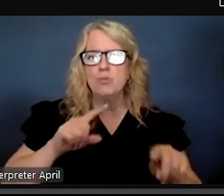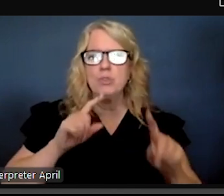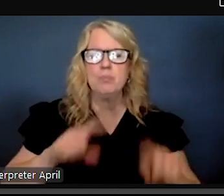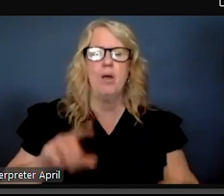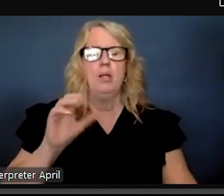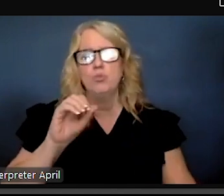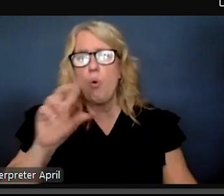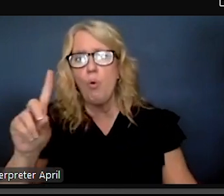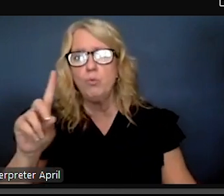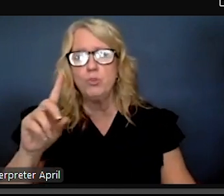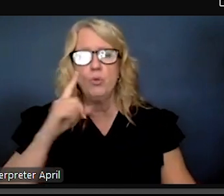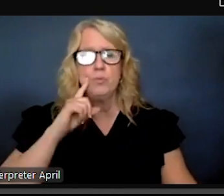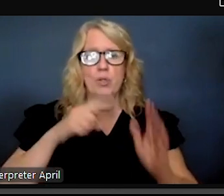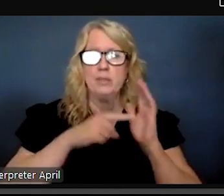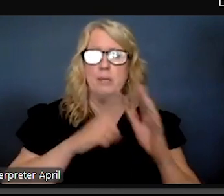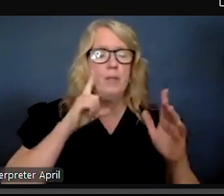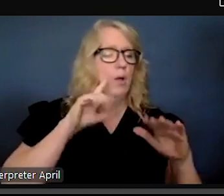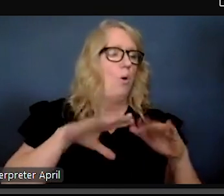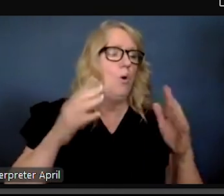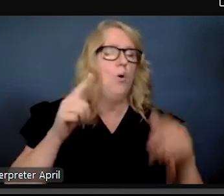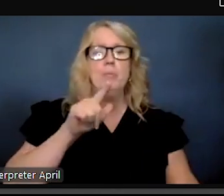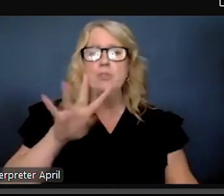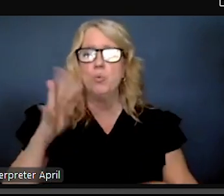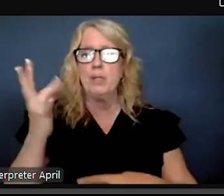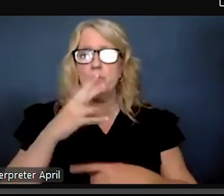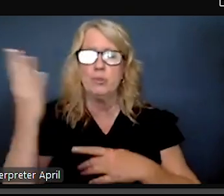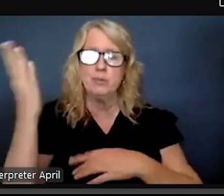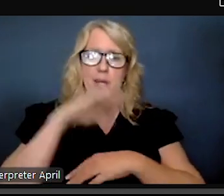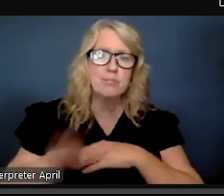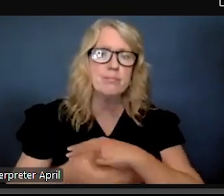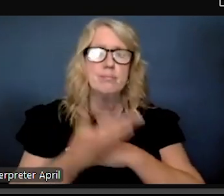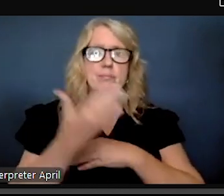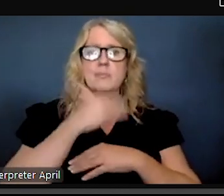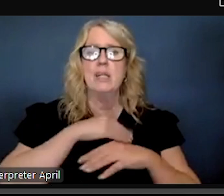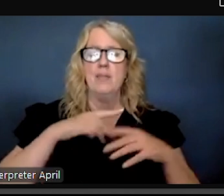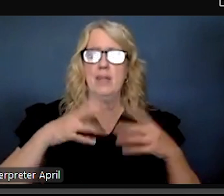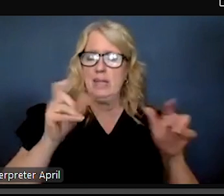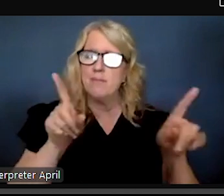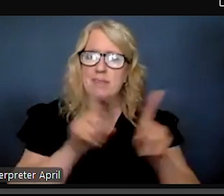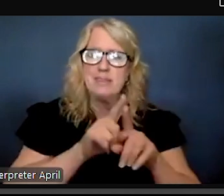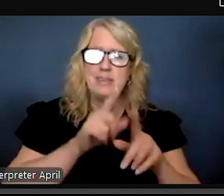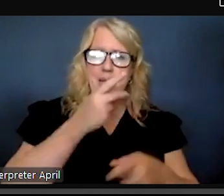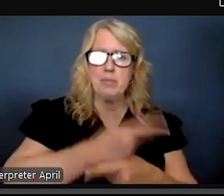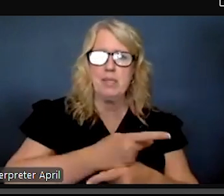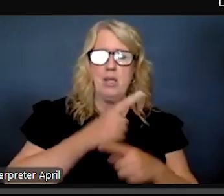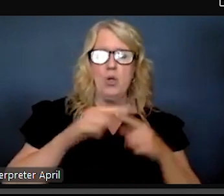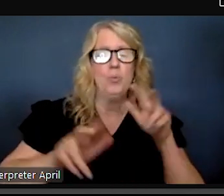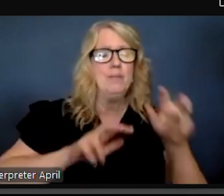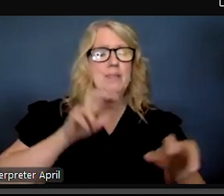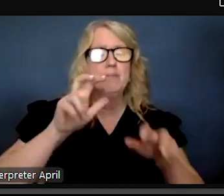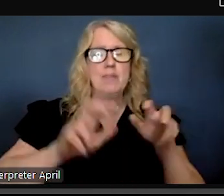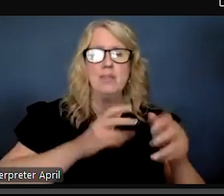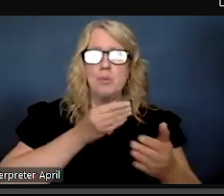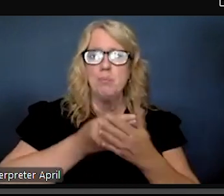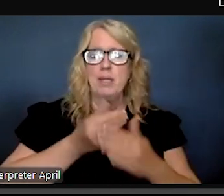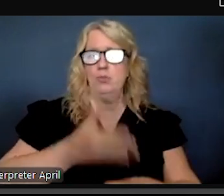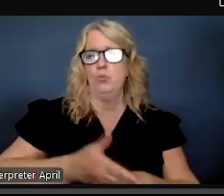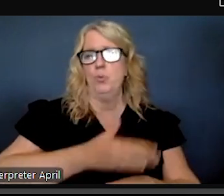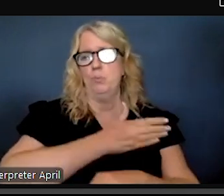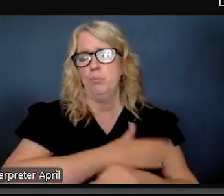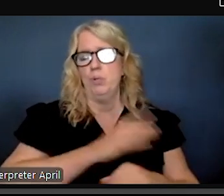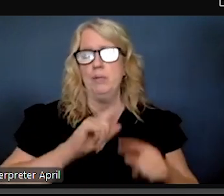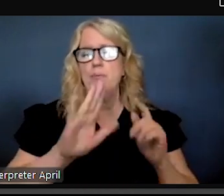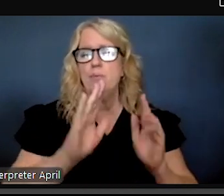overdoses, for example. They're all open 24/7. People can have the same experience of care. We've invested money in improving the quality